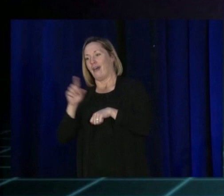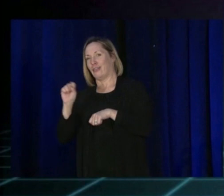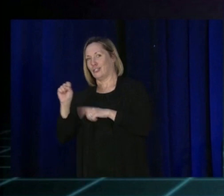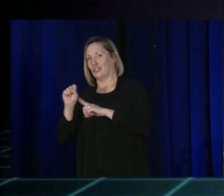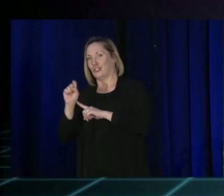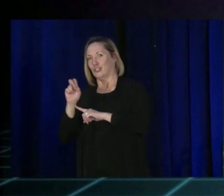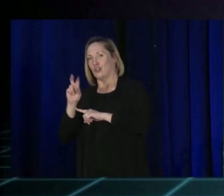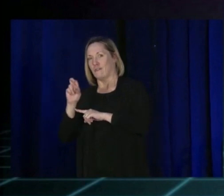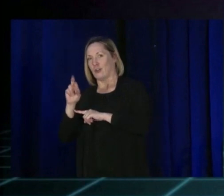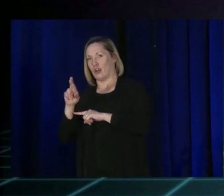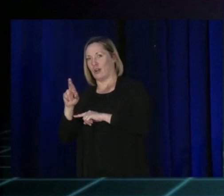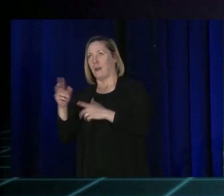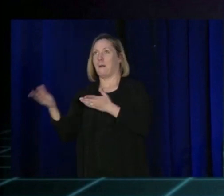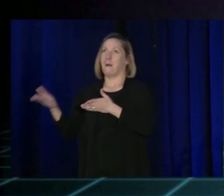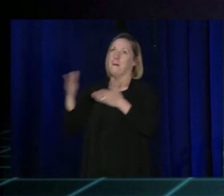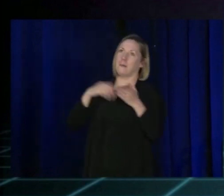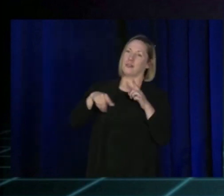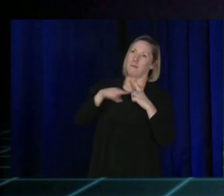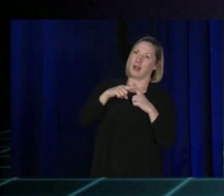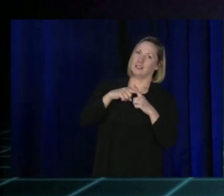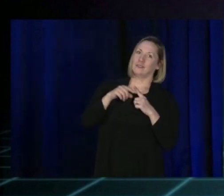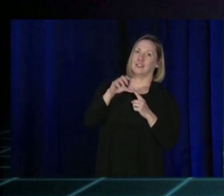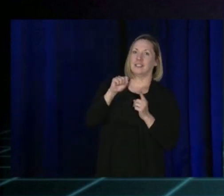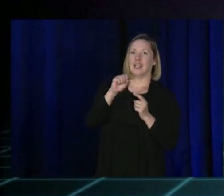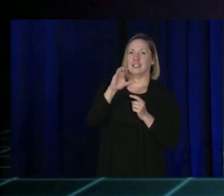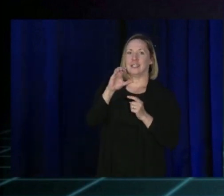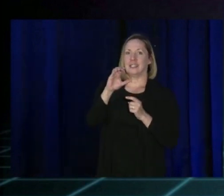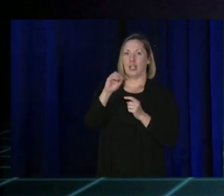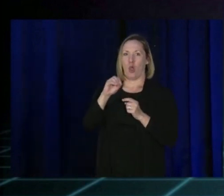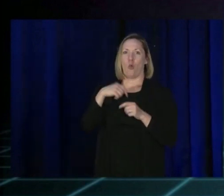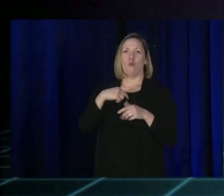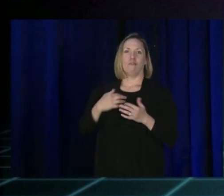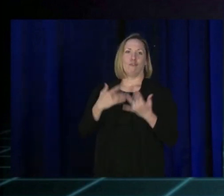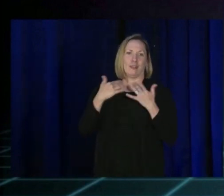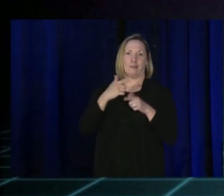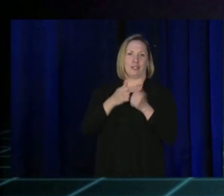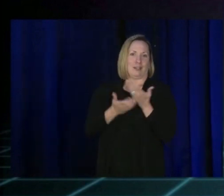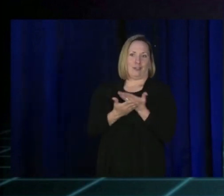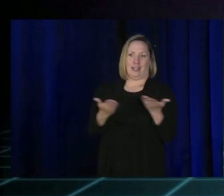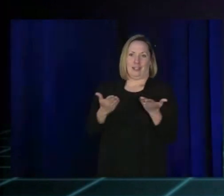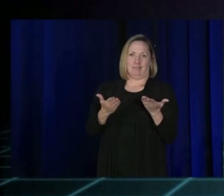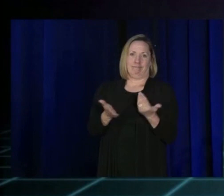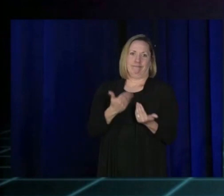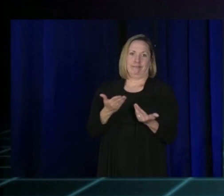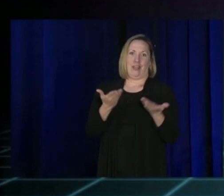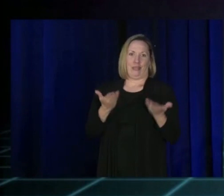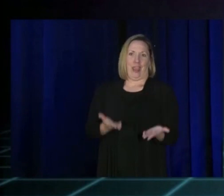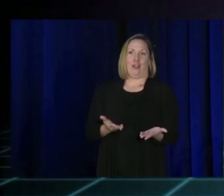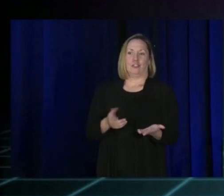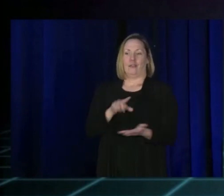SEO friendly because all the HTML is there. So you get this kind of back and forth benefit,